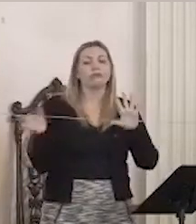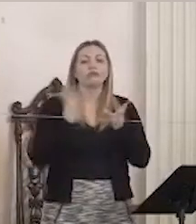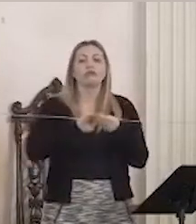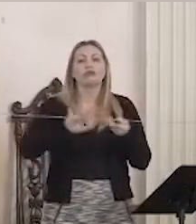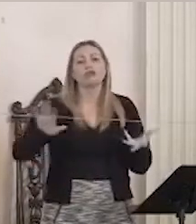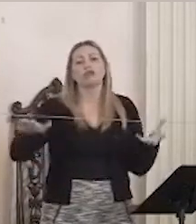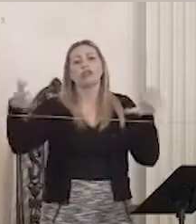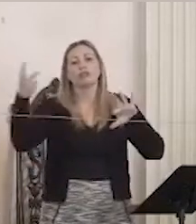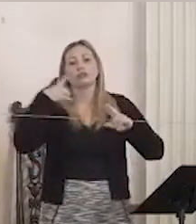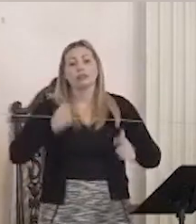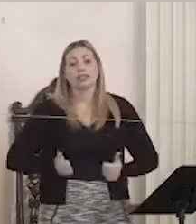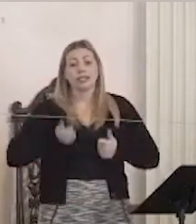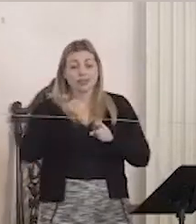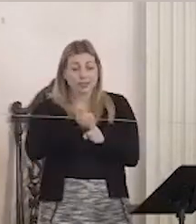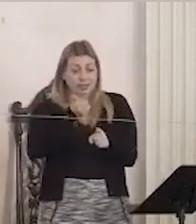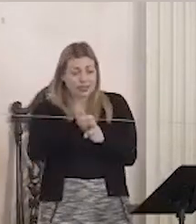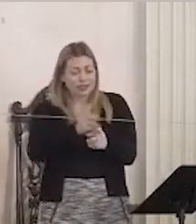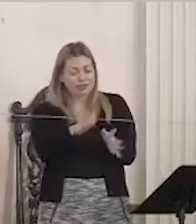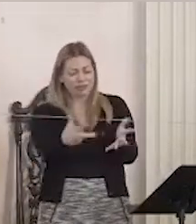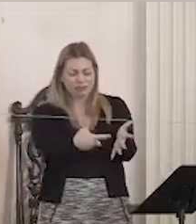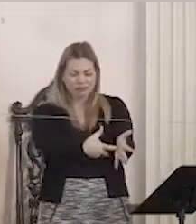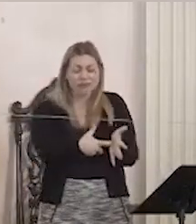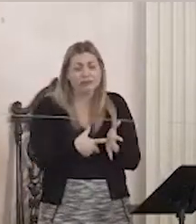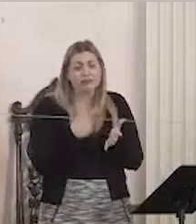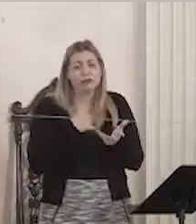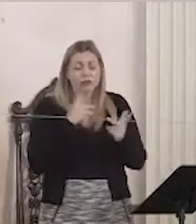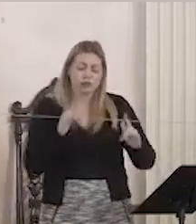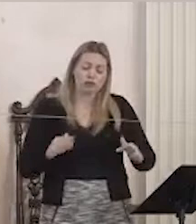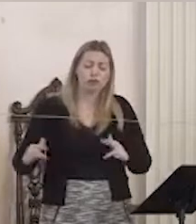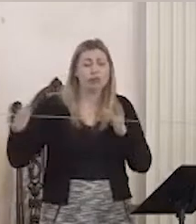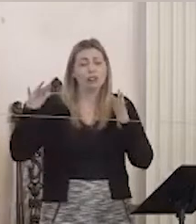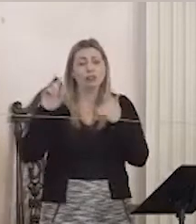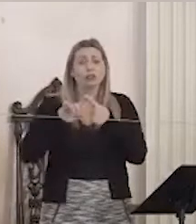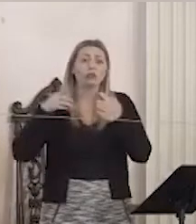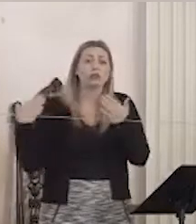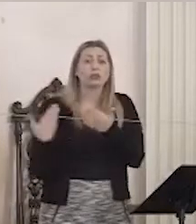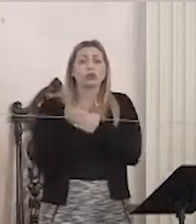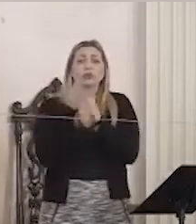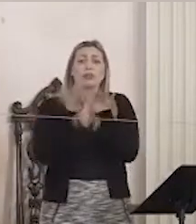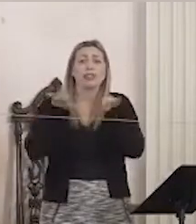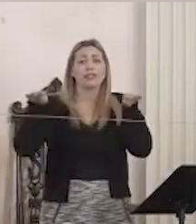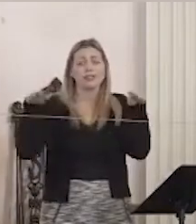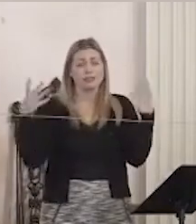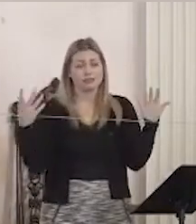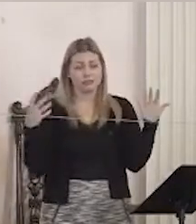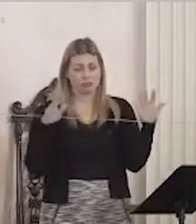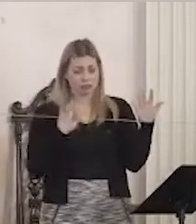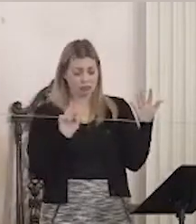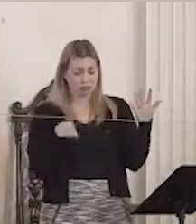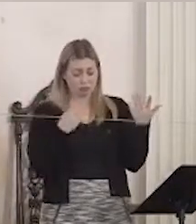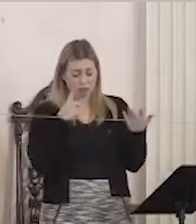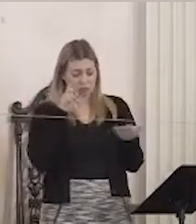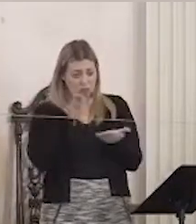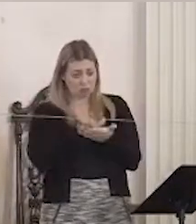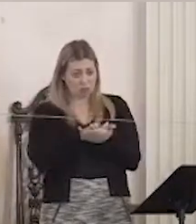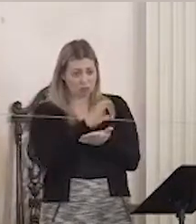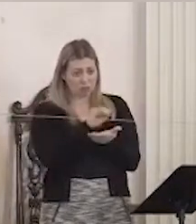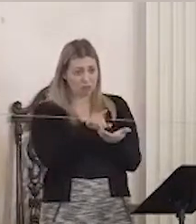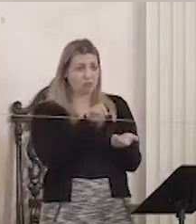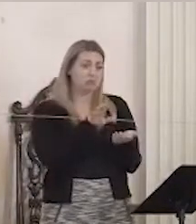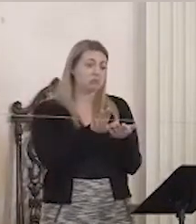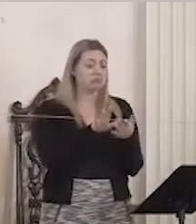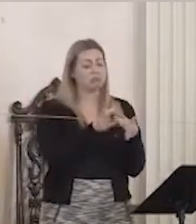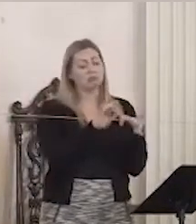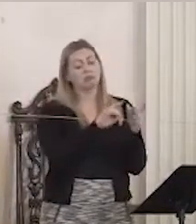human life itself, demanding that we rise to a new level, not only of belief and